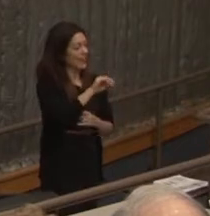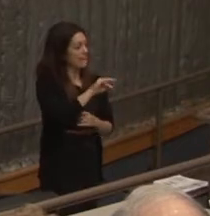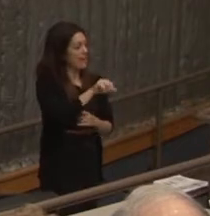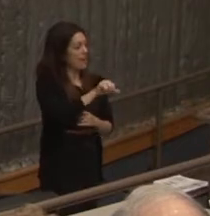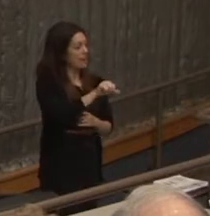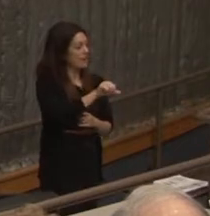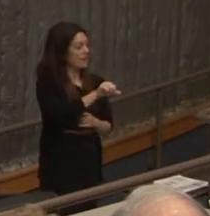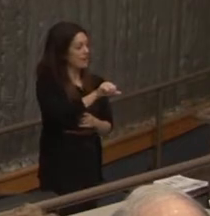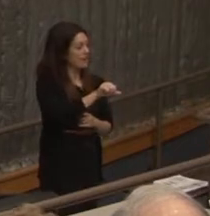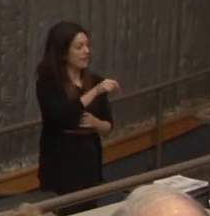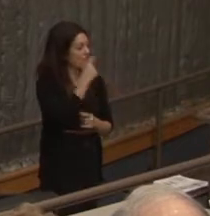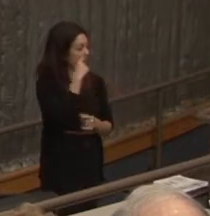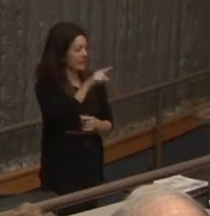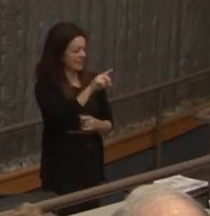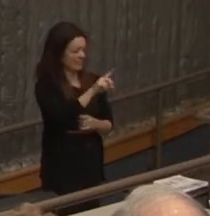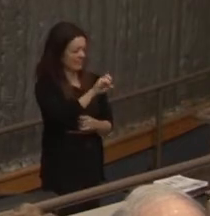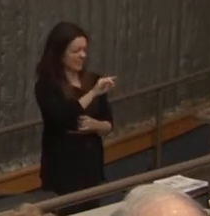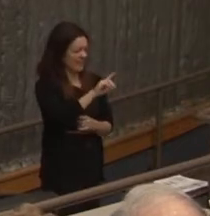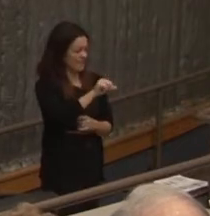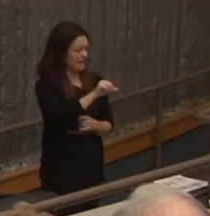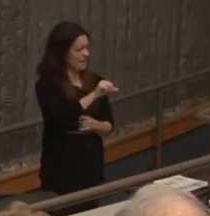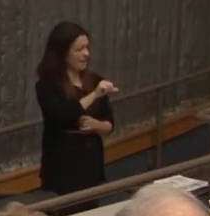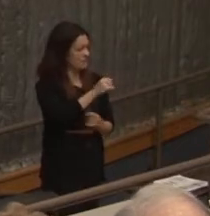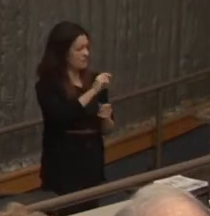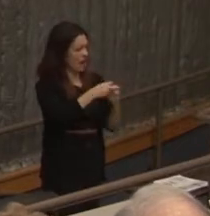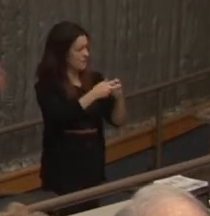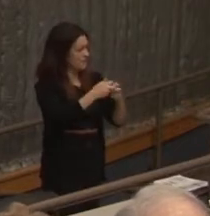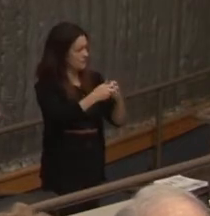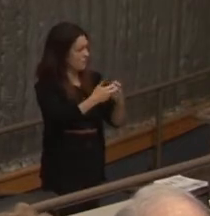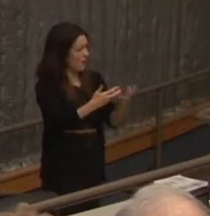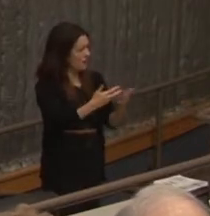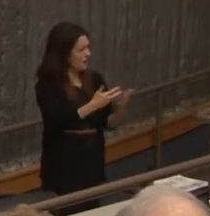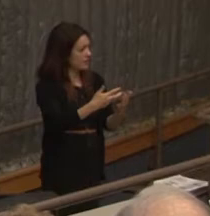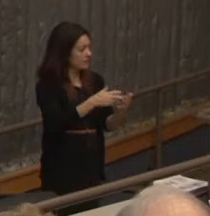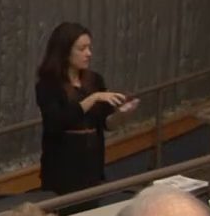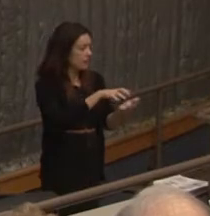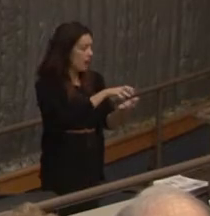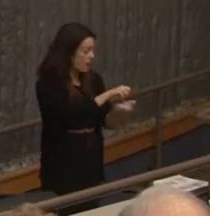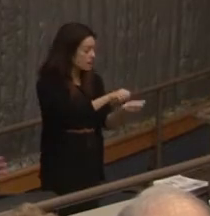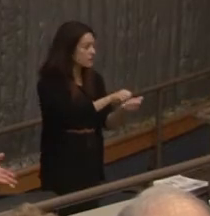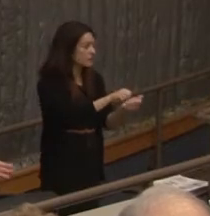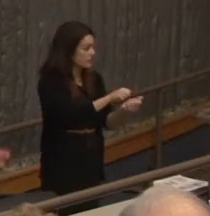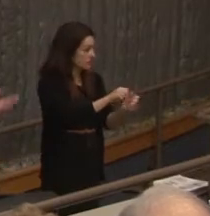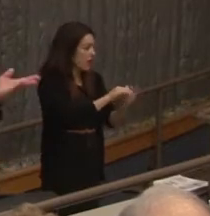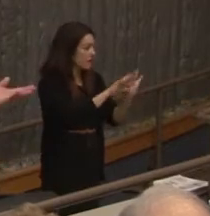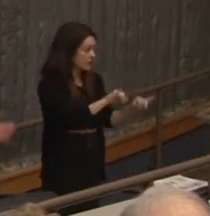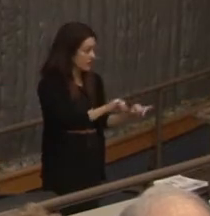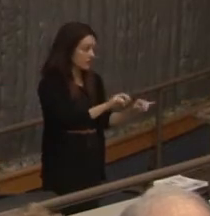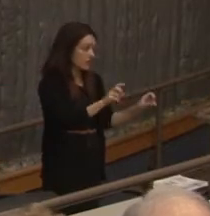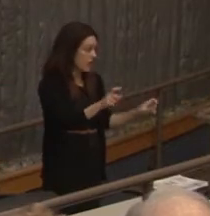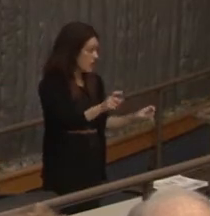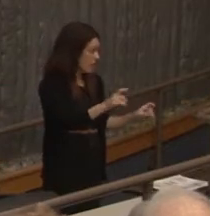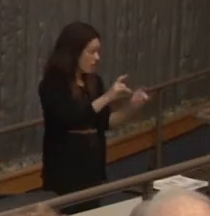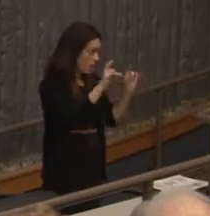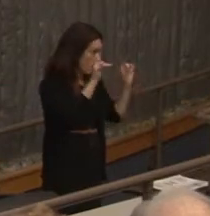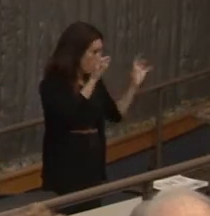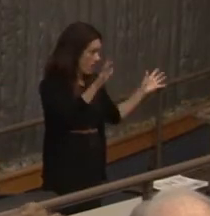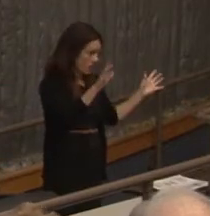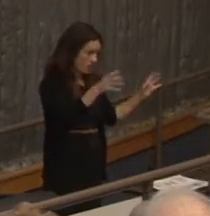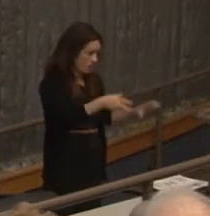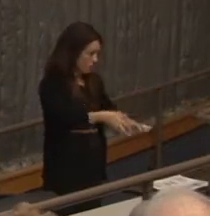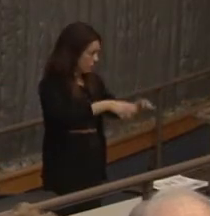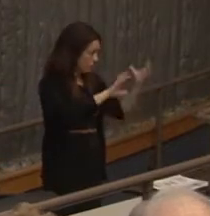him? The Holocaust, for him, is the major catastrophe of our time. There have been other catastrophes, as